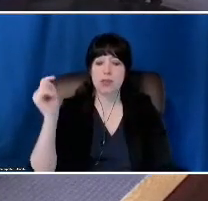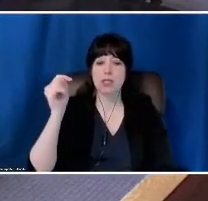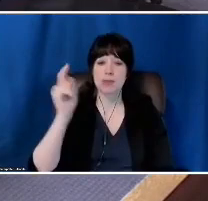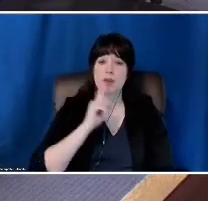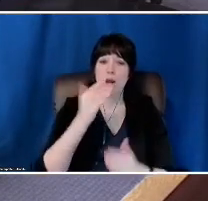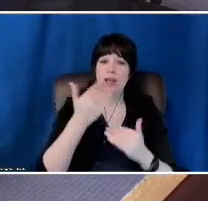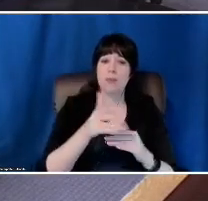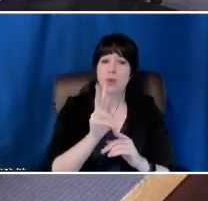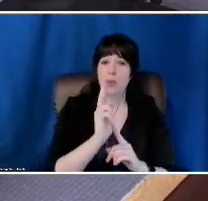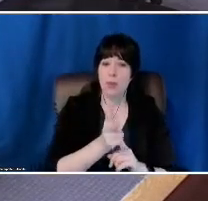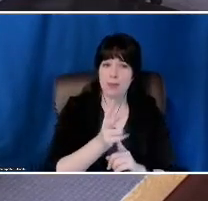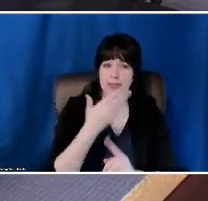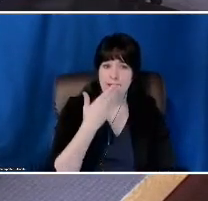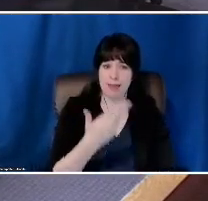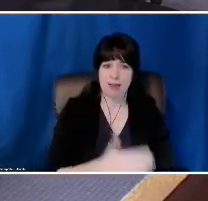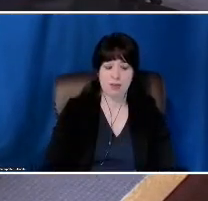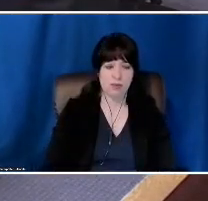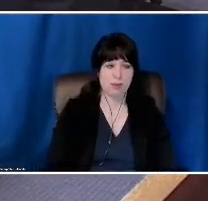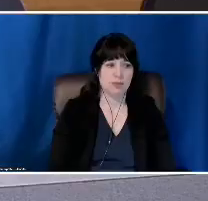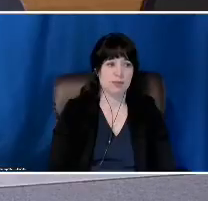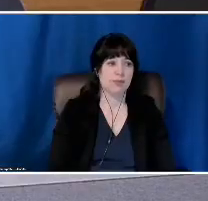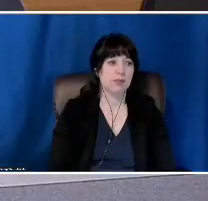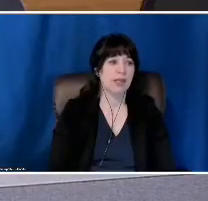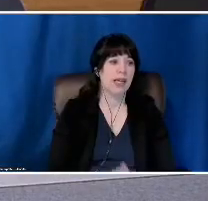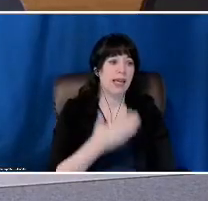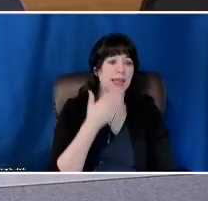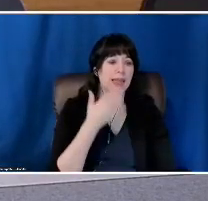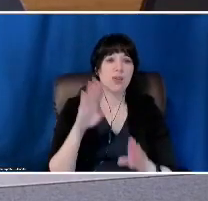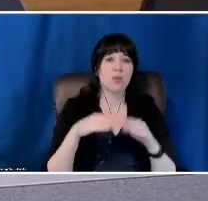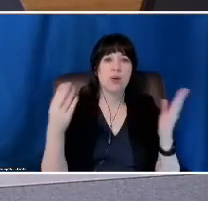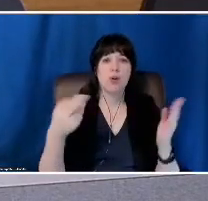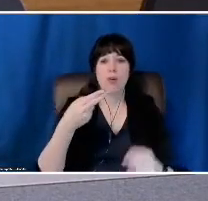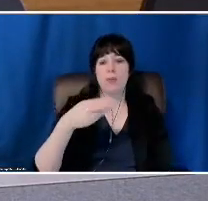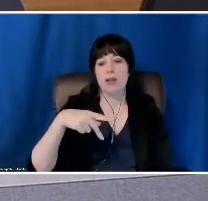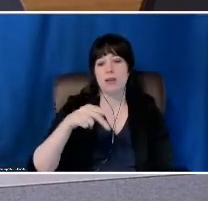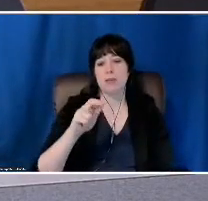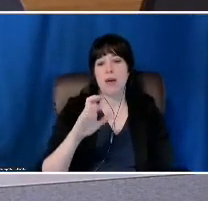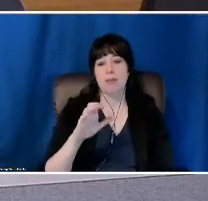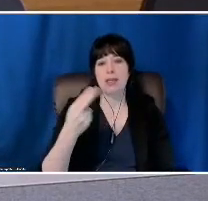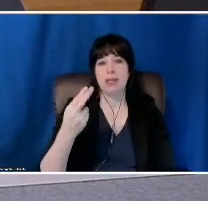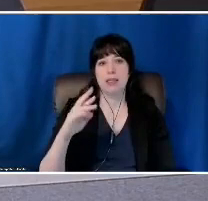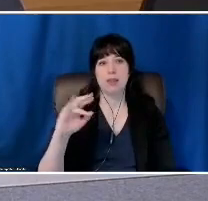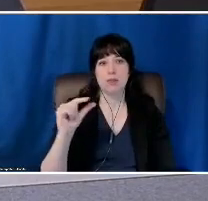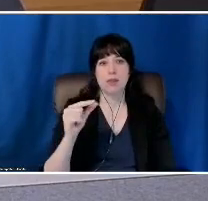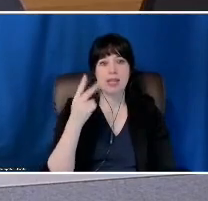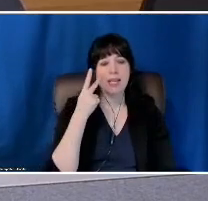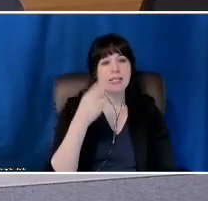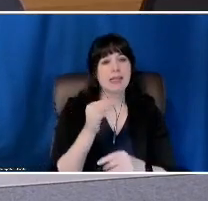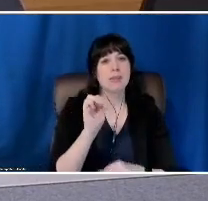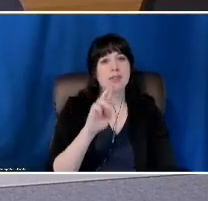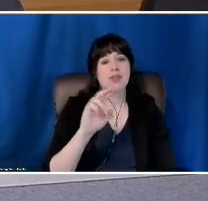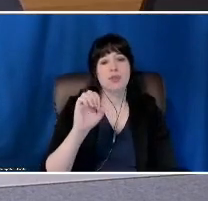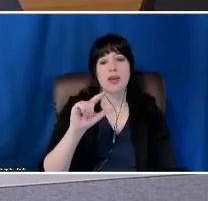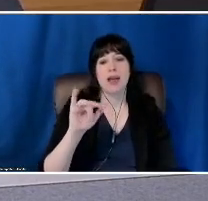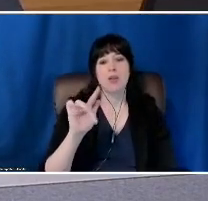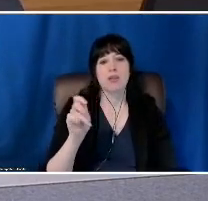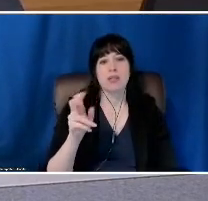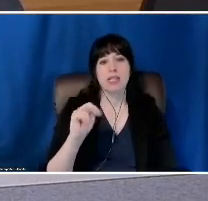to 3 minutes. Thank you. Thank you. We'll open a public hearing. And I see Mr. Eggleston, our CFO, is